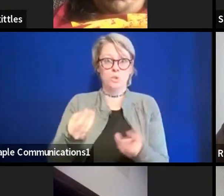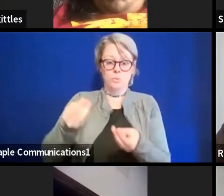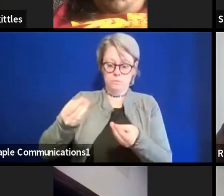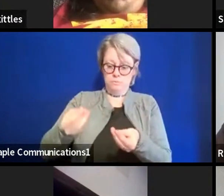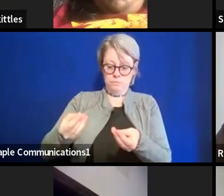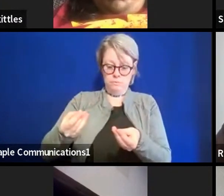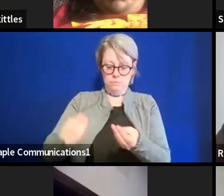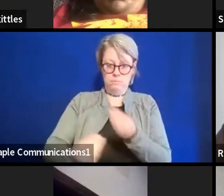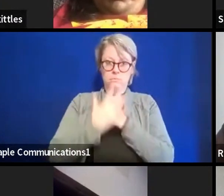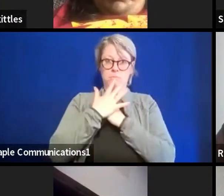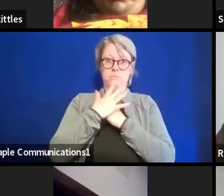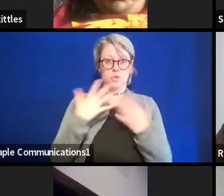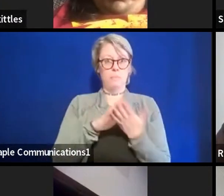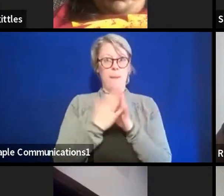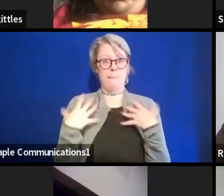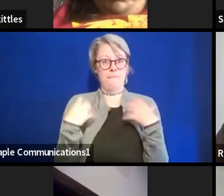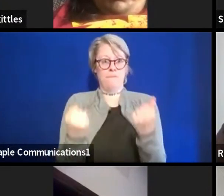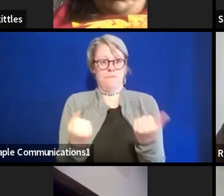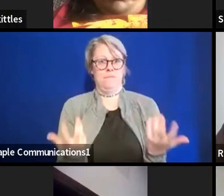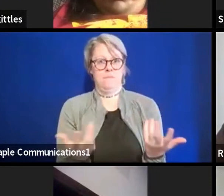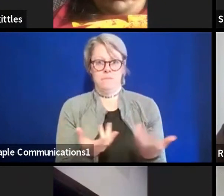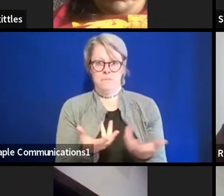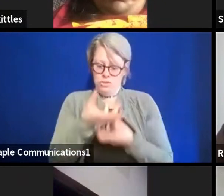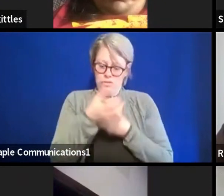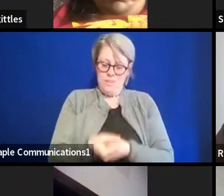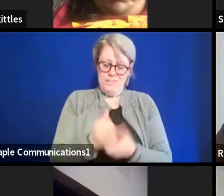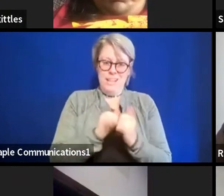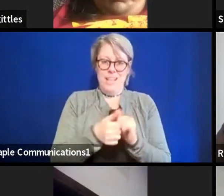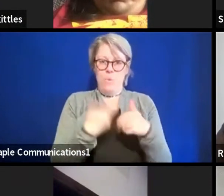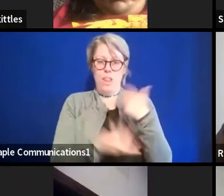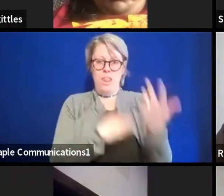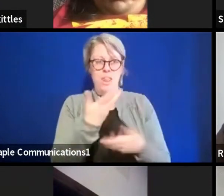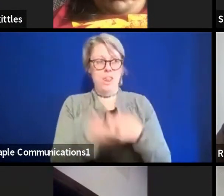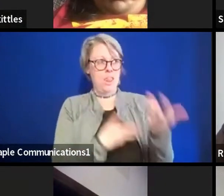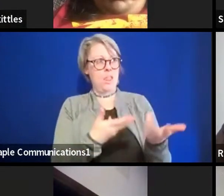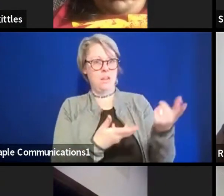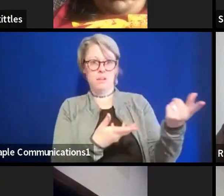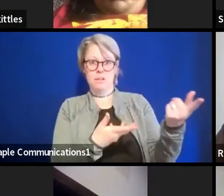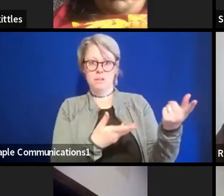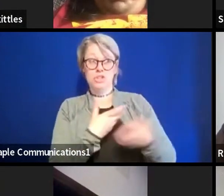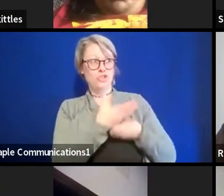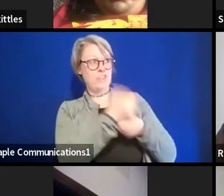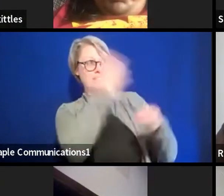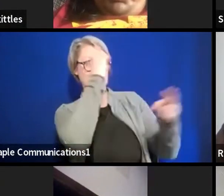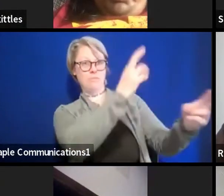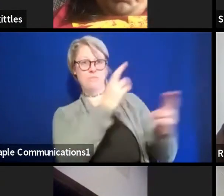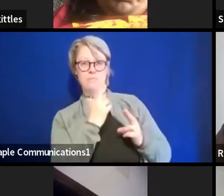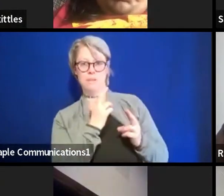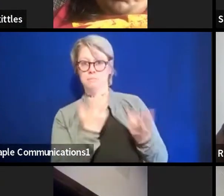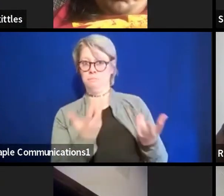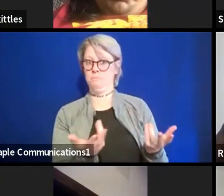healing. You have to trust your healer, and your healer has to respect you